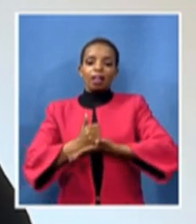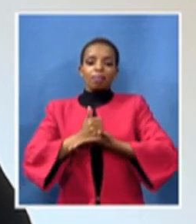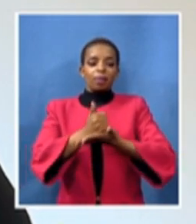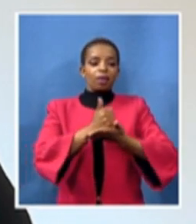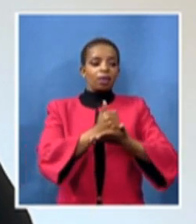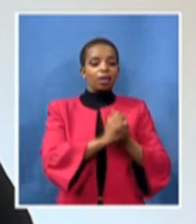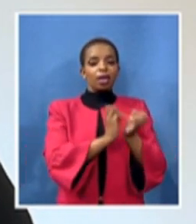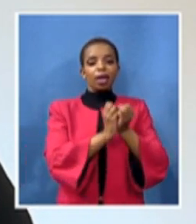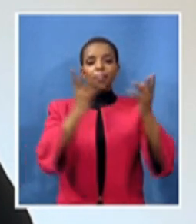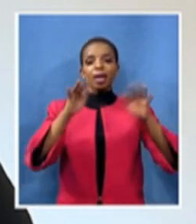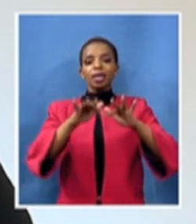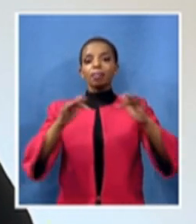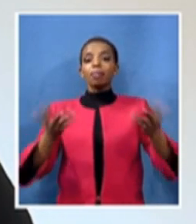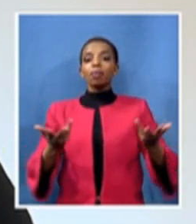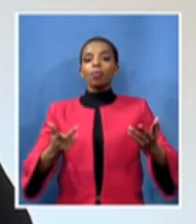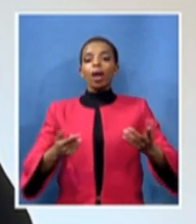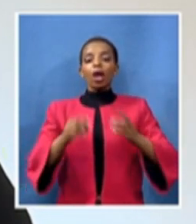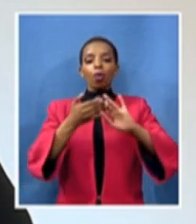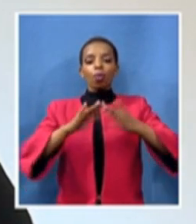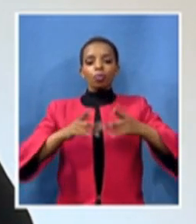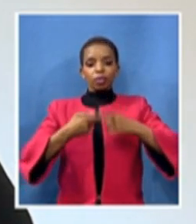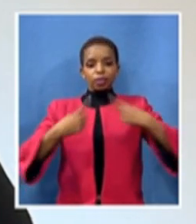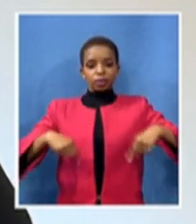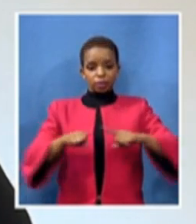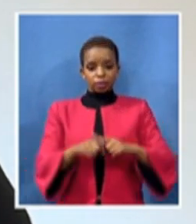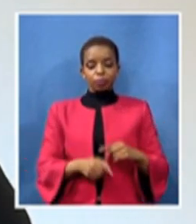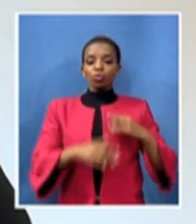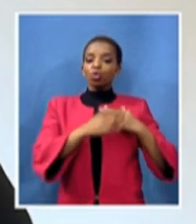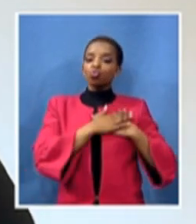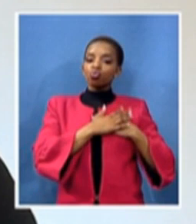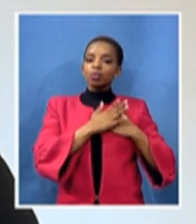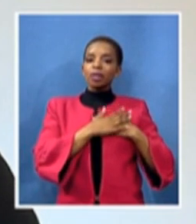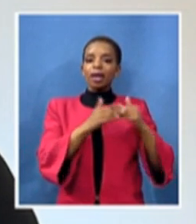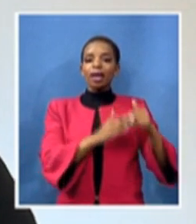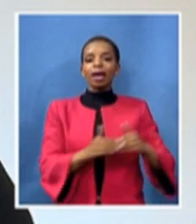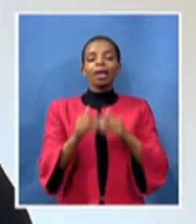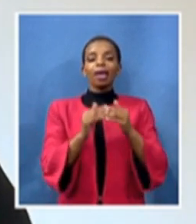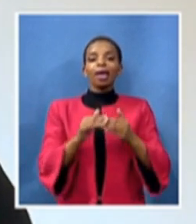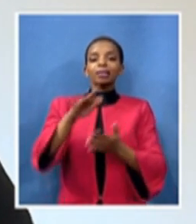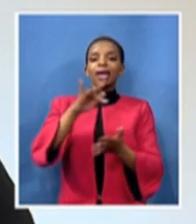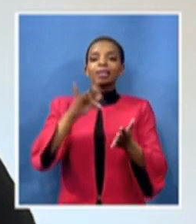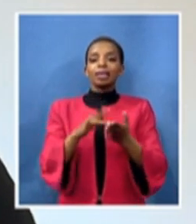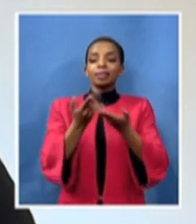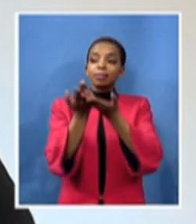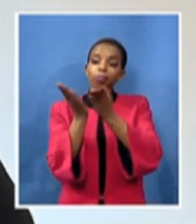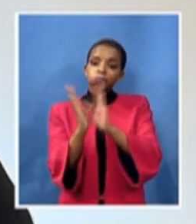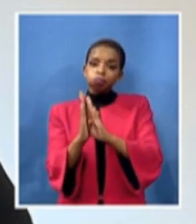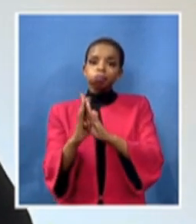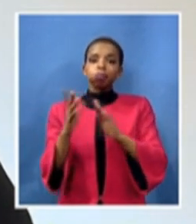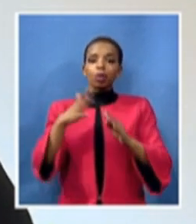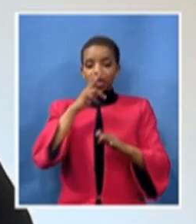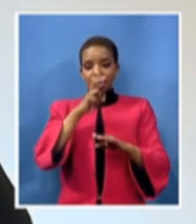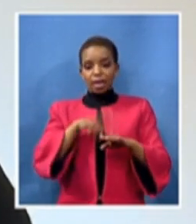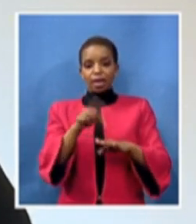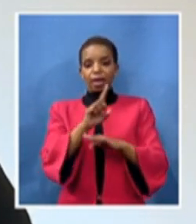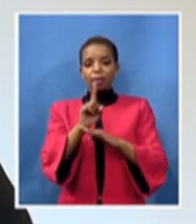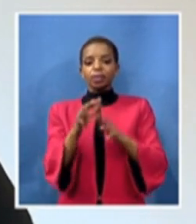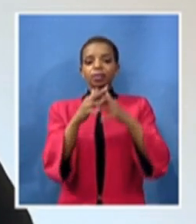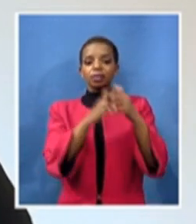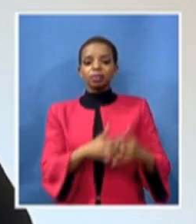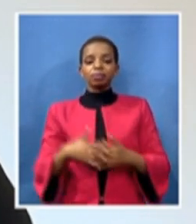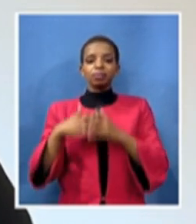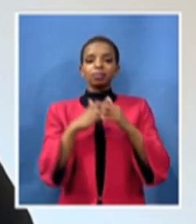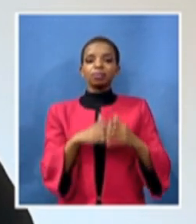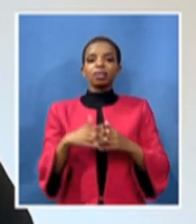Thuthuzela care centers to ensure cooperation between government and civil society. Of immediate and